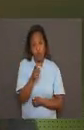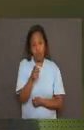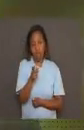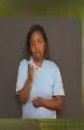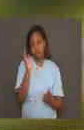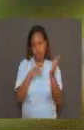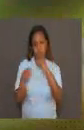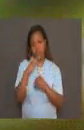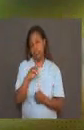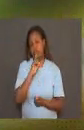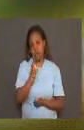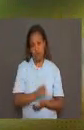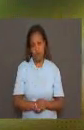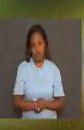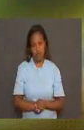them.